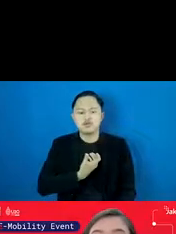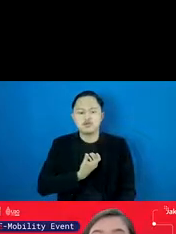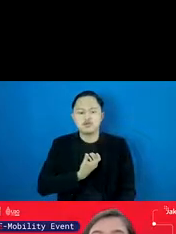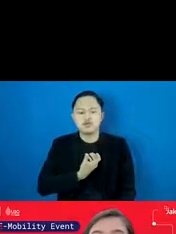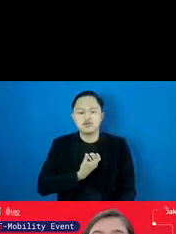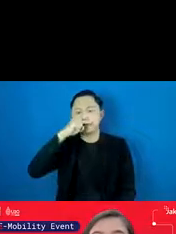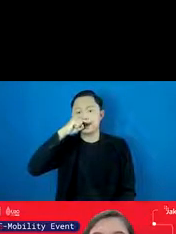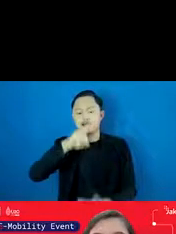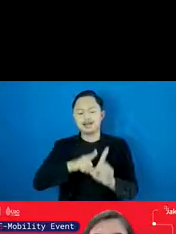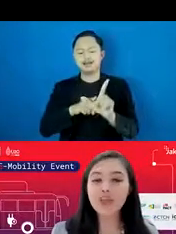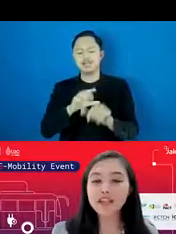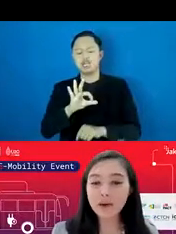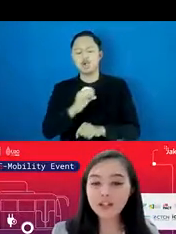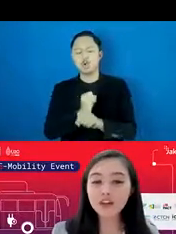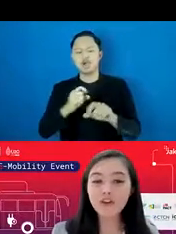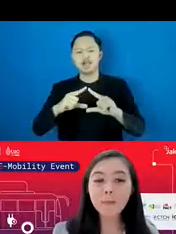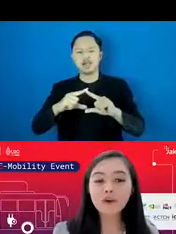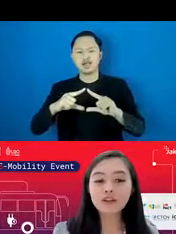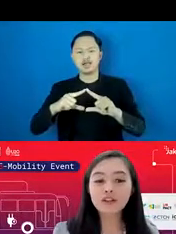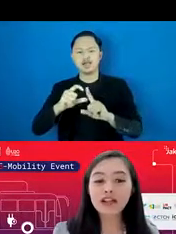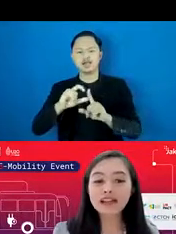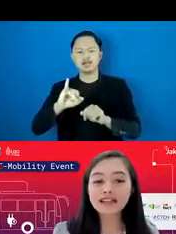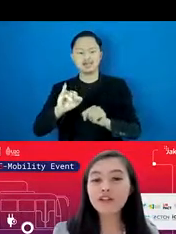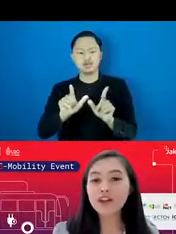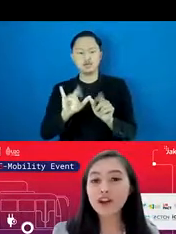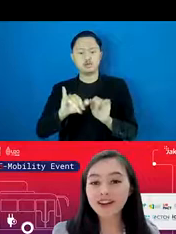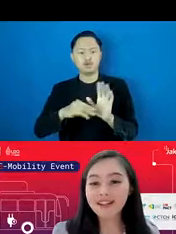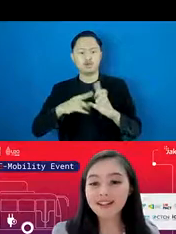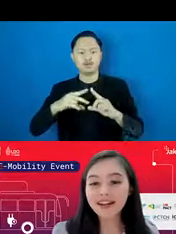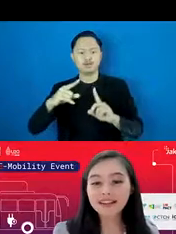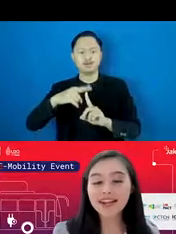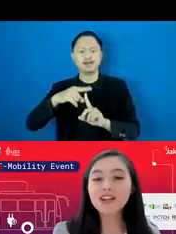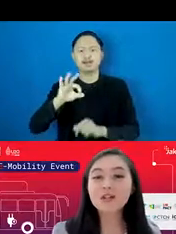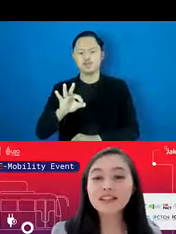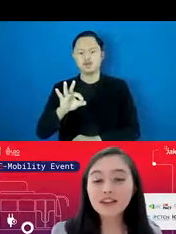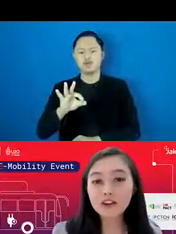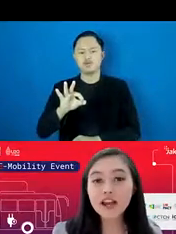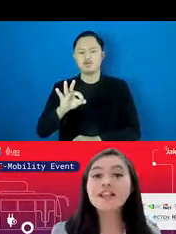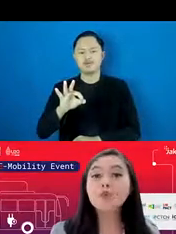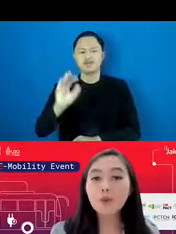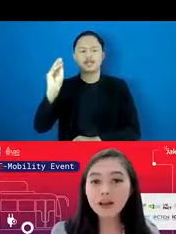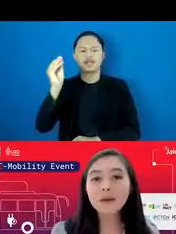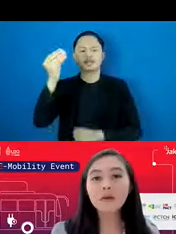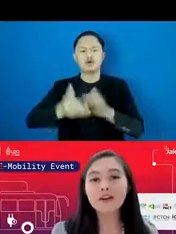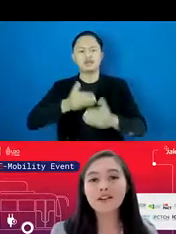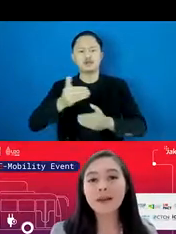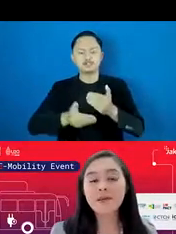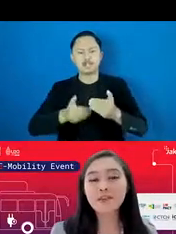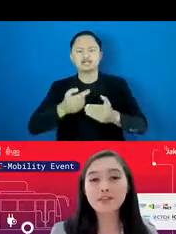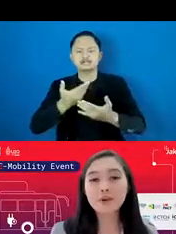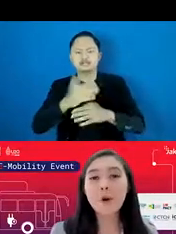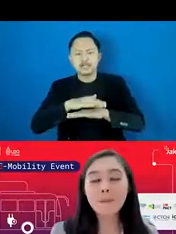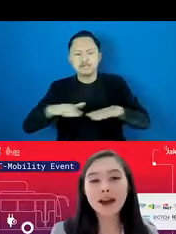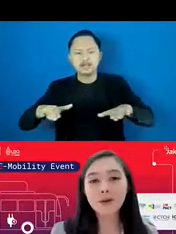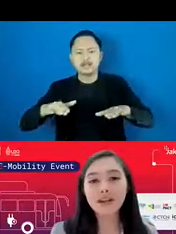Yoga Adiwinarto, the Director of Operational and Safety of TransJakarta, to deliver his welcoming remarks and